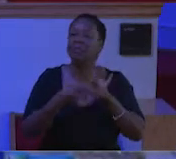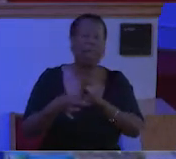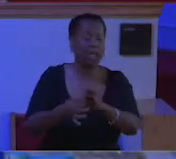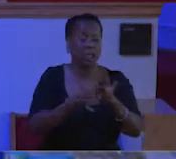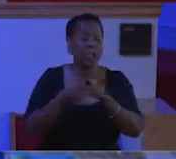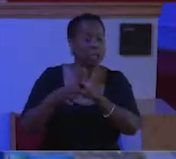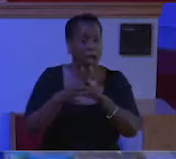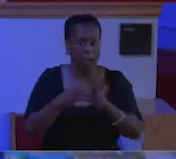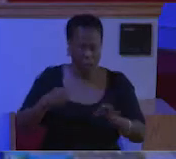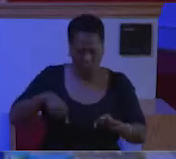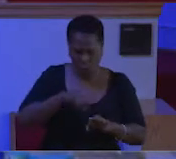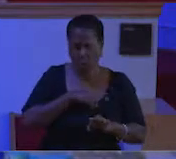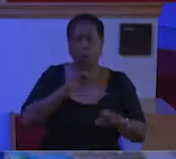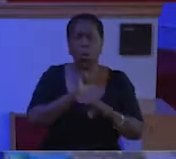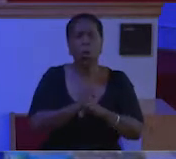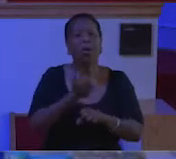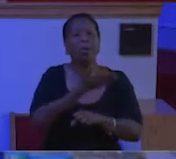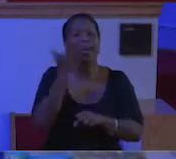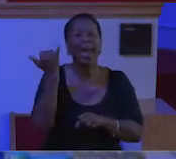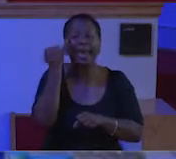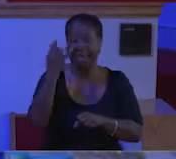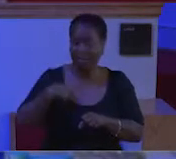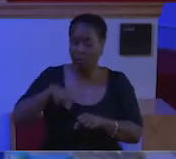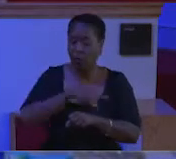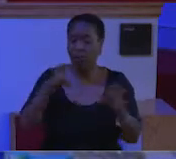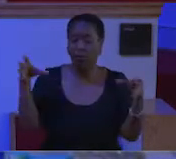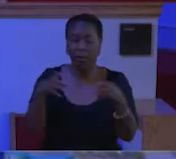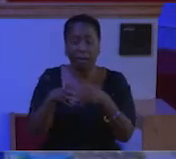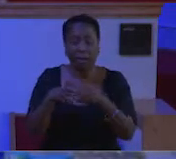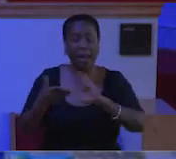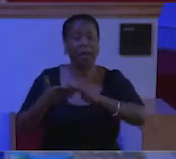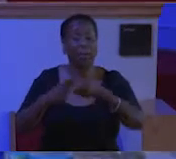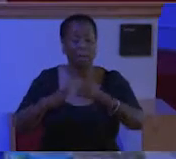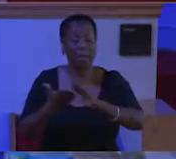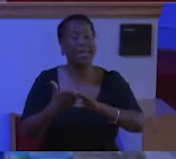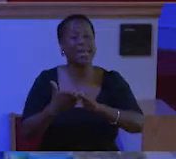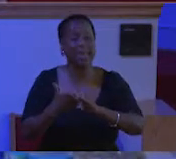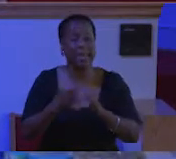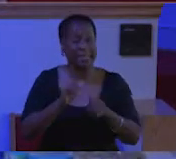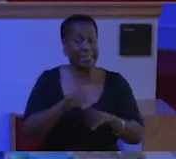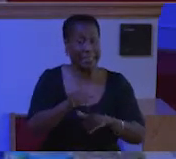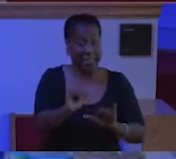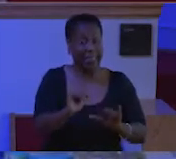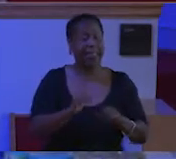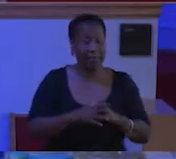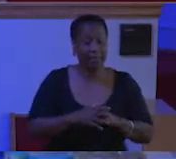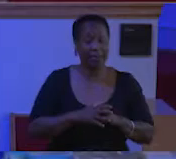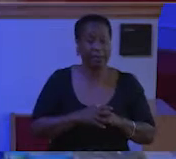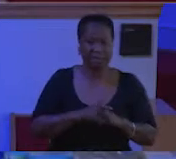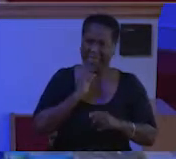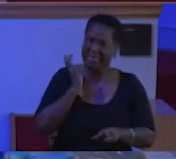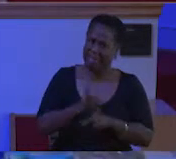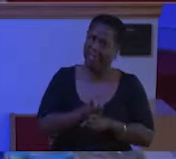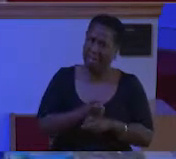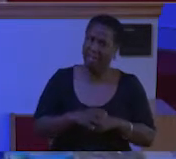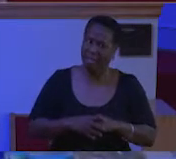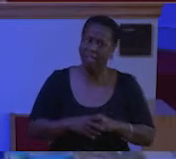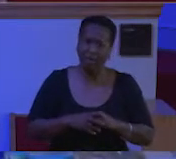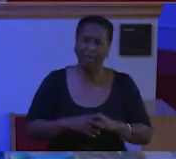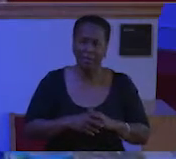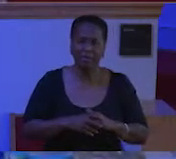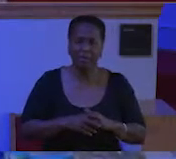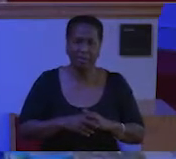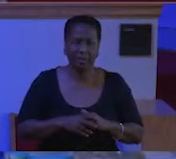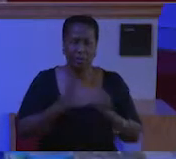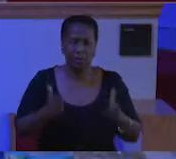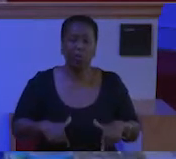relationship when we are formed in communities. And yet, it's difficult